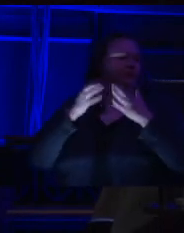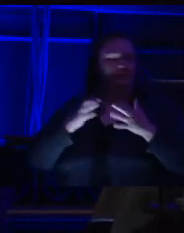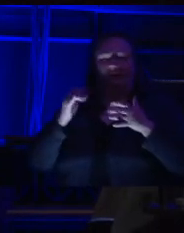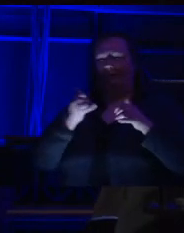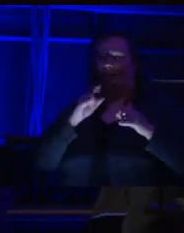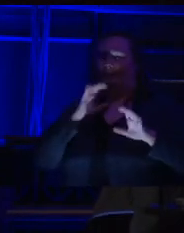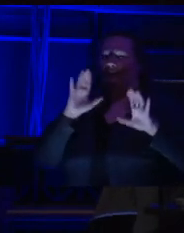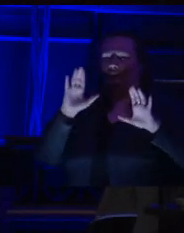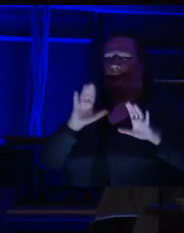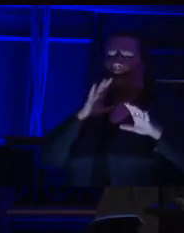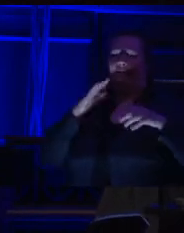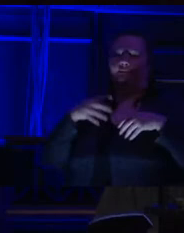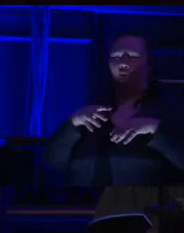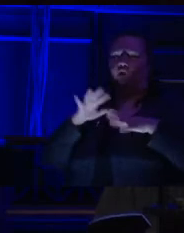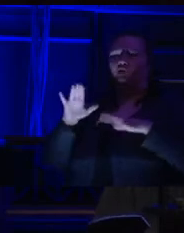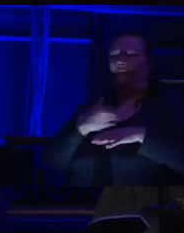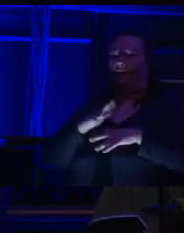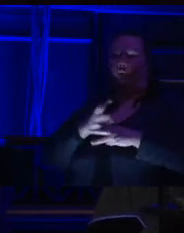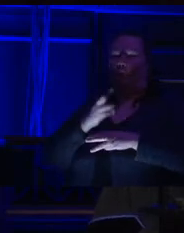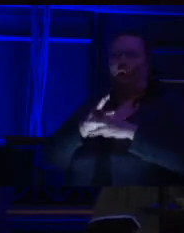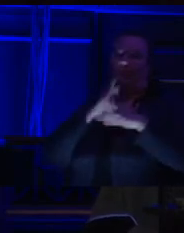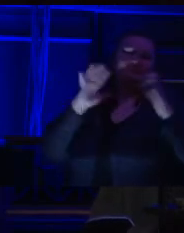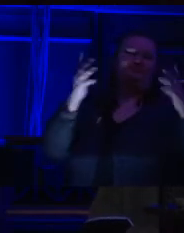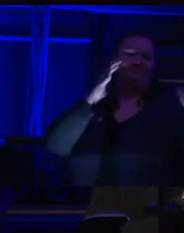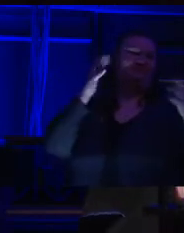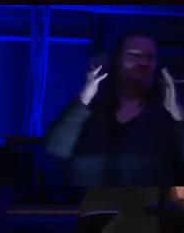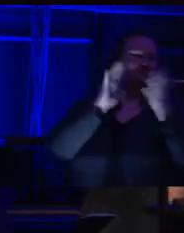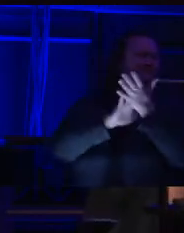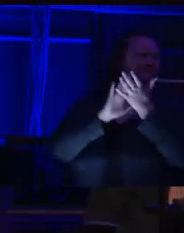greatest marching band in the world.